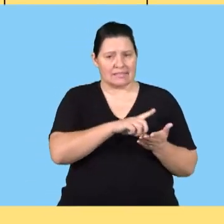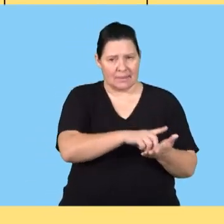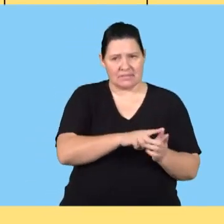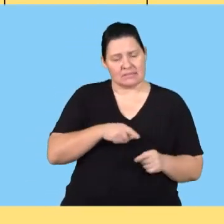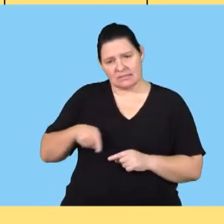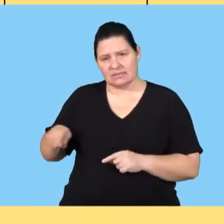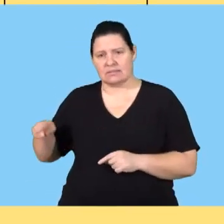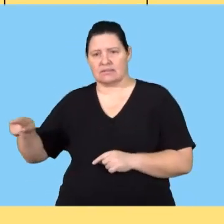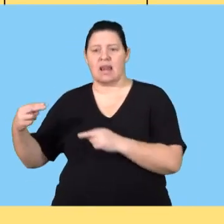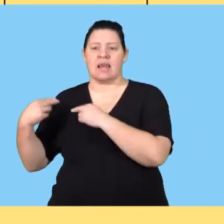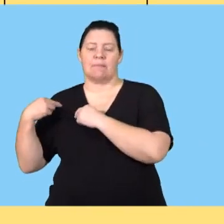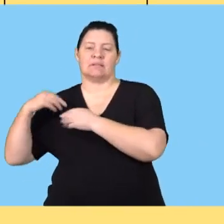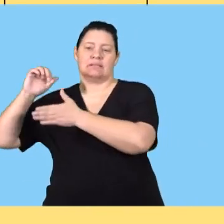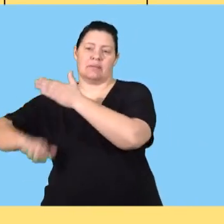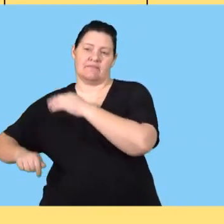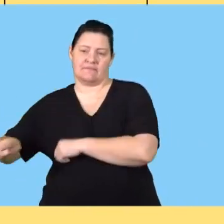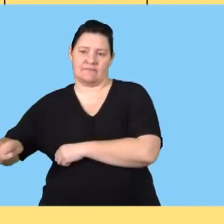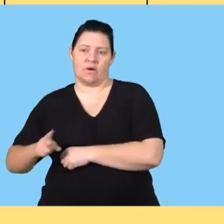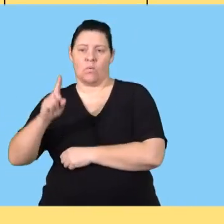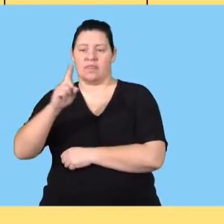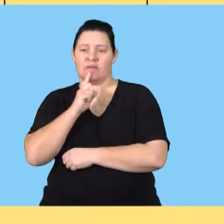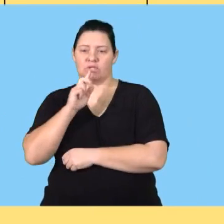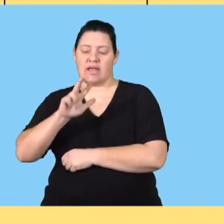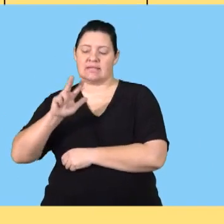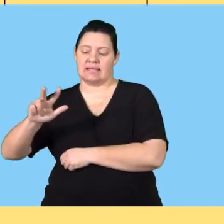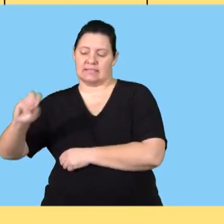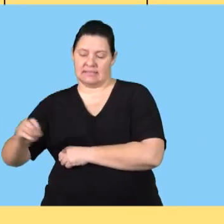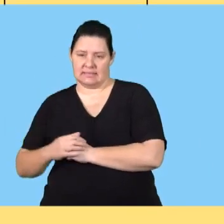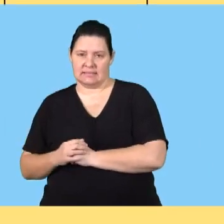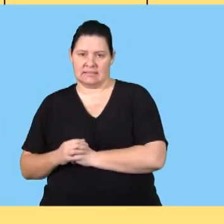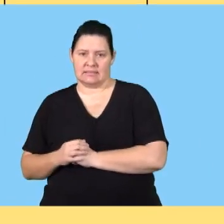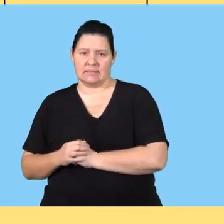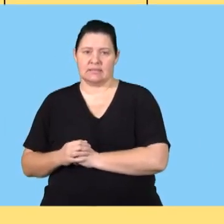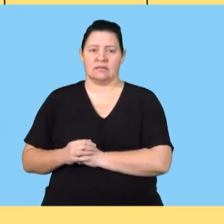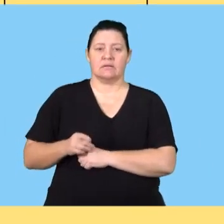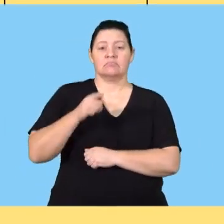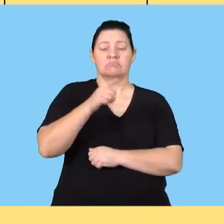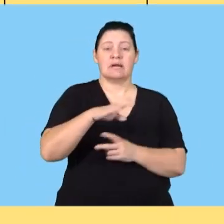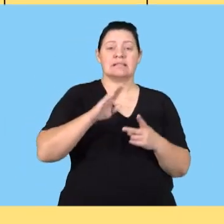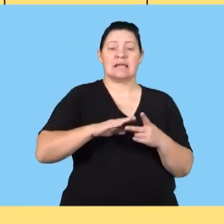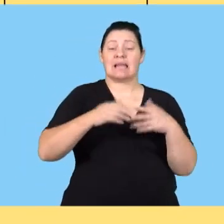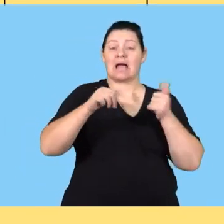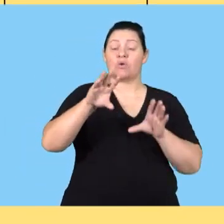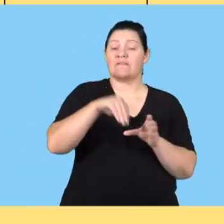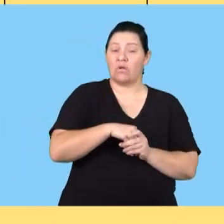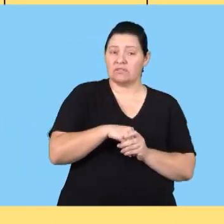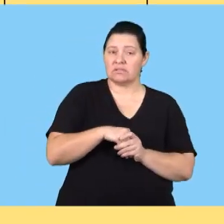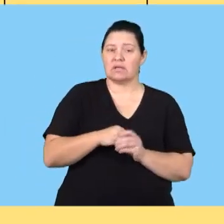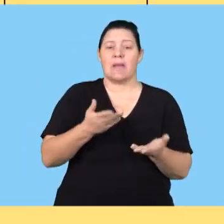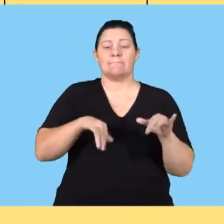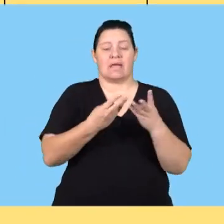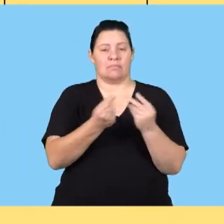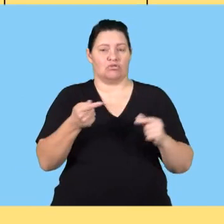my creditor's control, my liabilities decrease 1,880. And the second account involved here